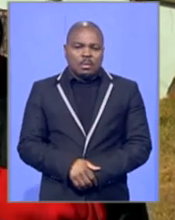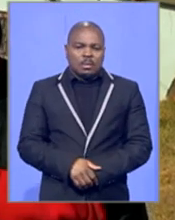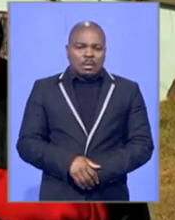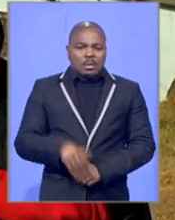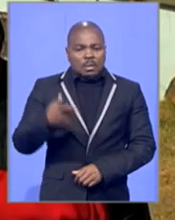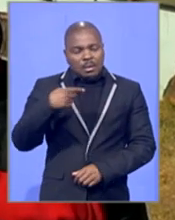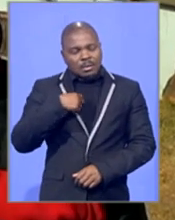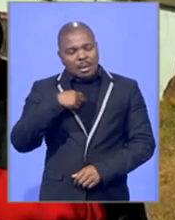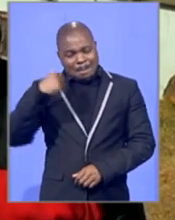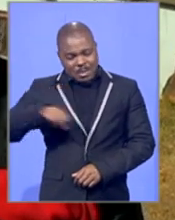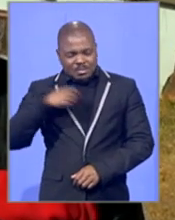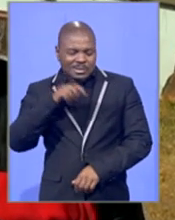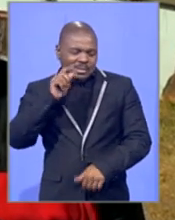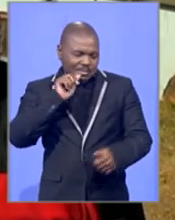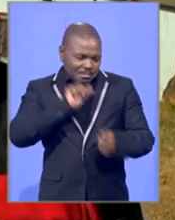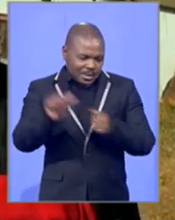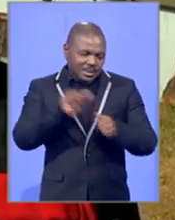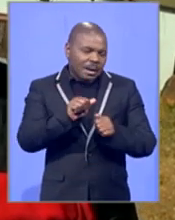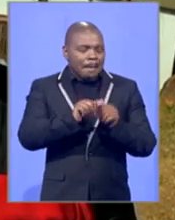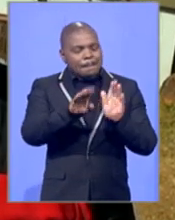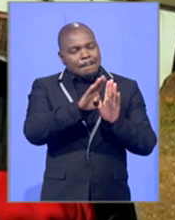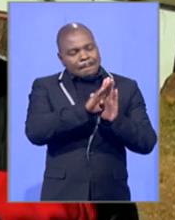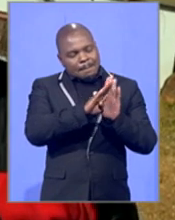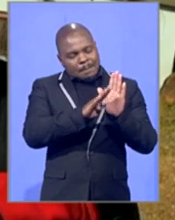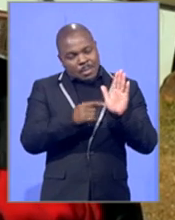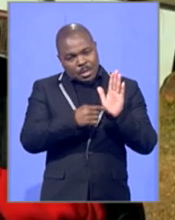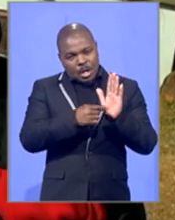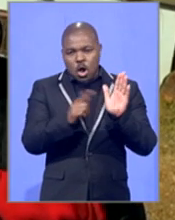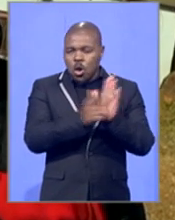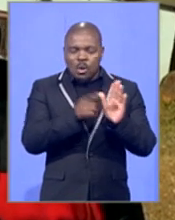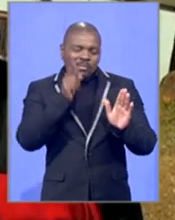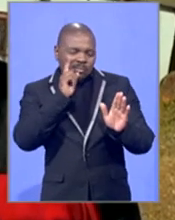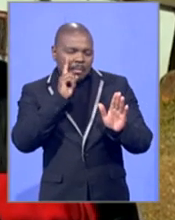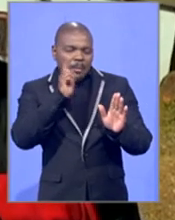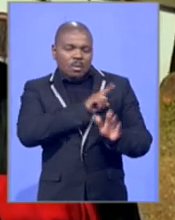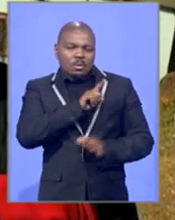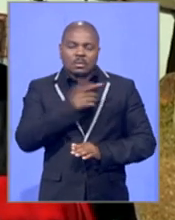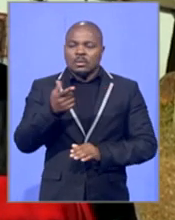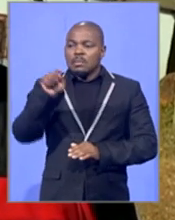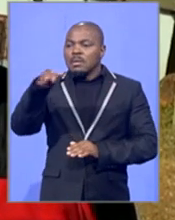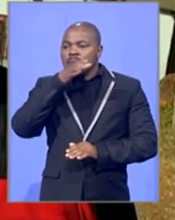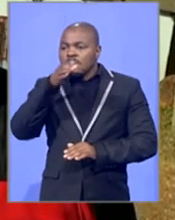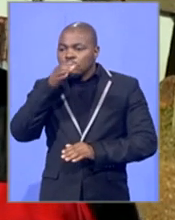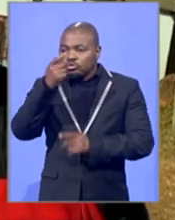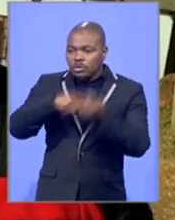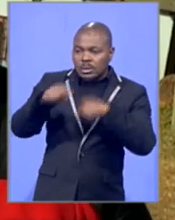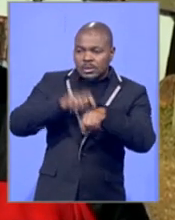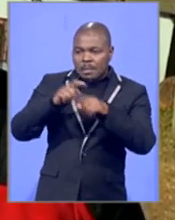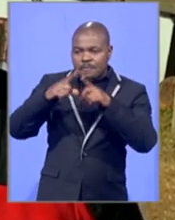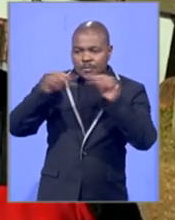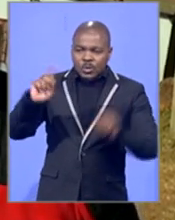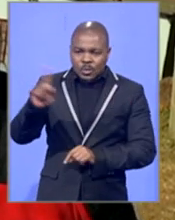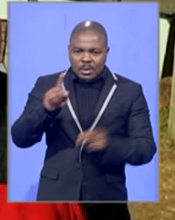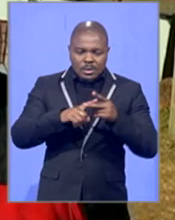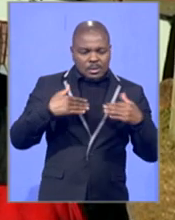into their bylaws as to what time the liquor sellers must sell their liquor at what time do